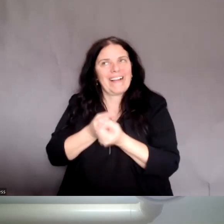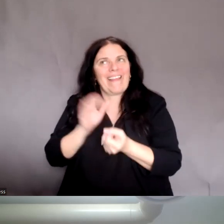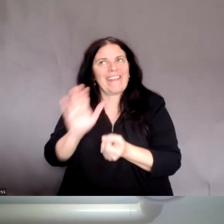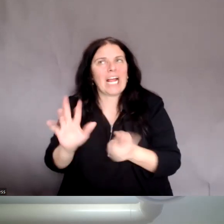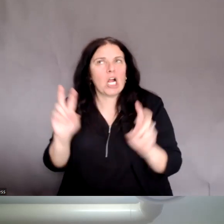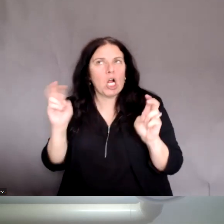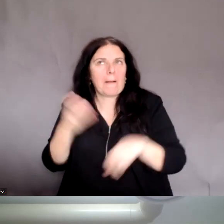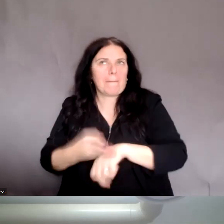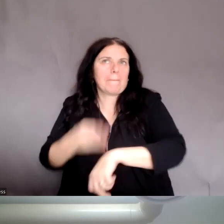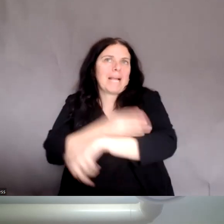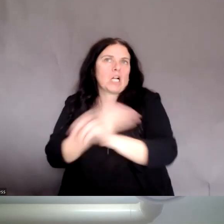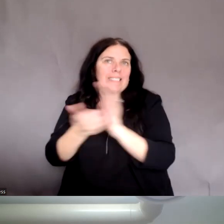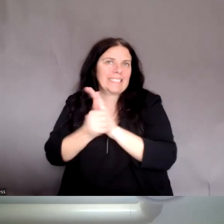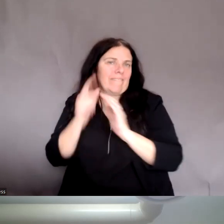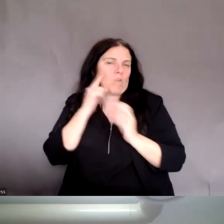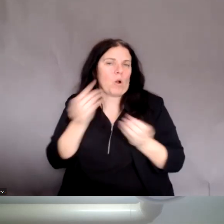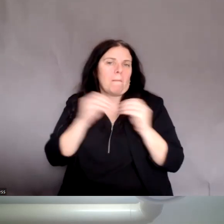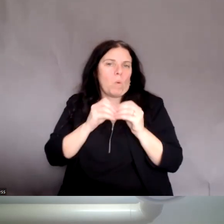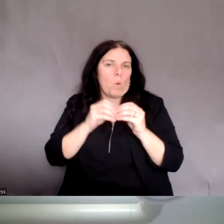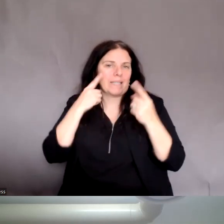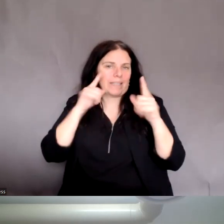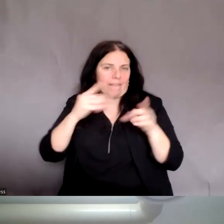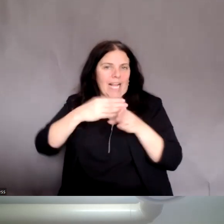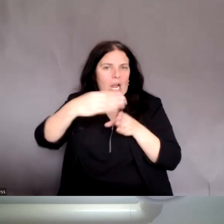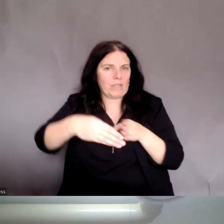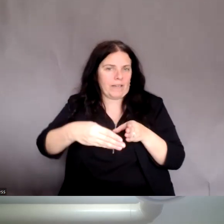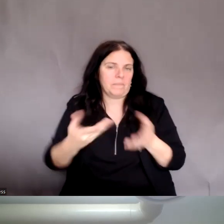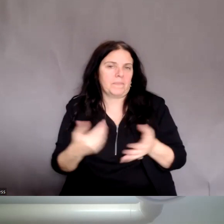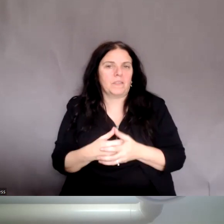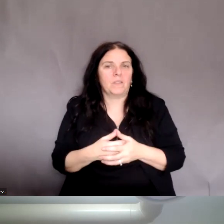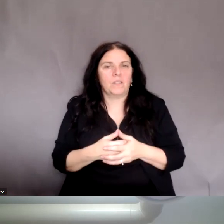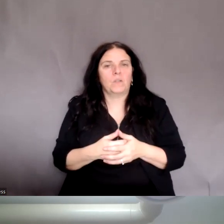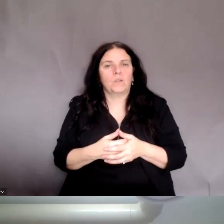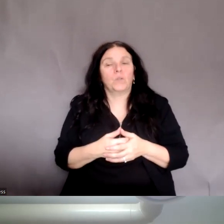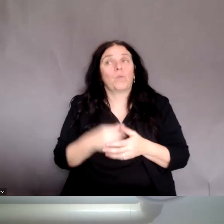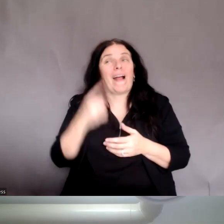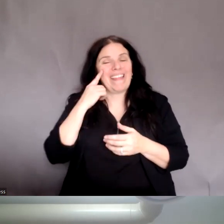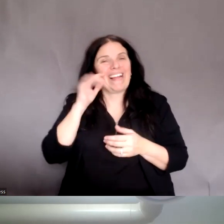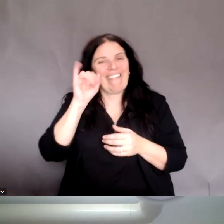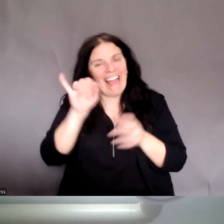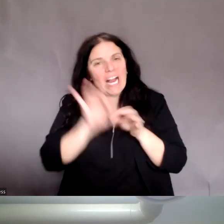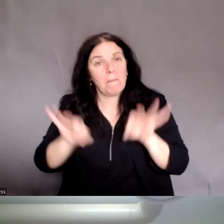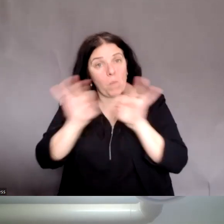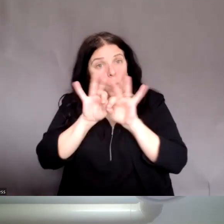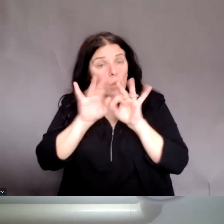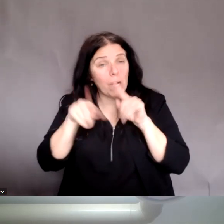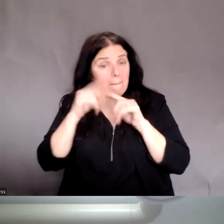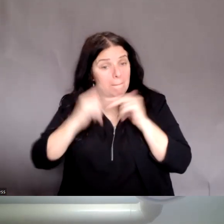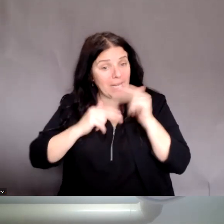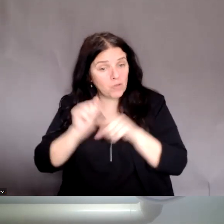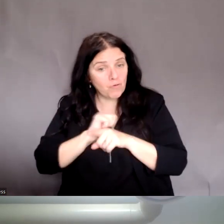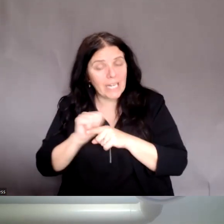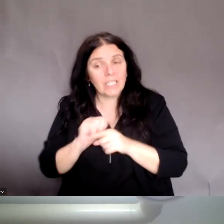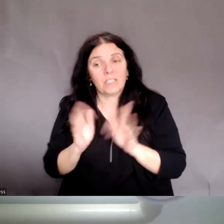better skills for a more successful outcome in the long run. So I think that that's really important when you're building this training and you're talking